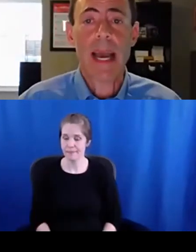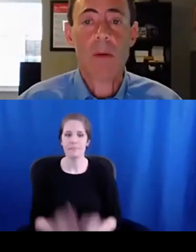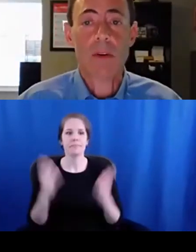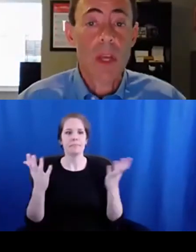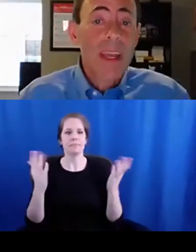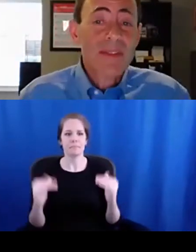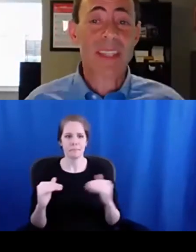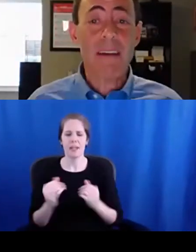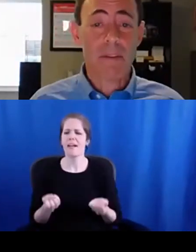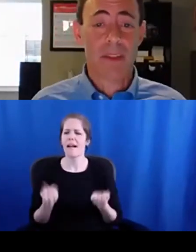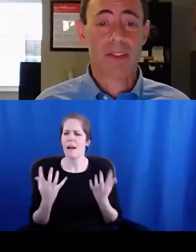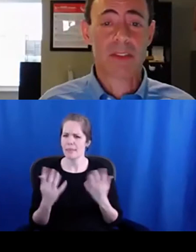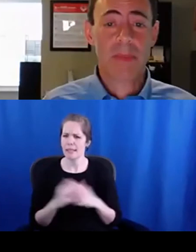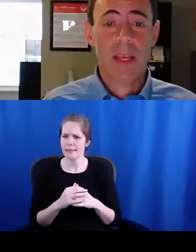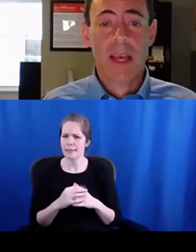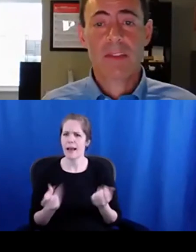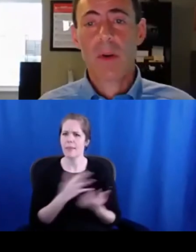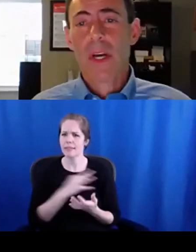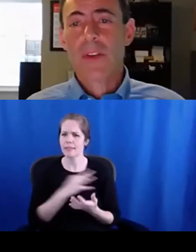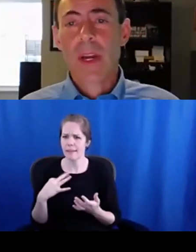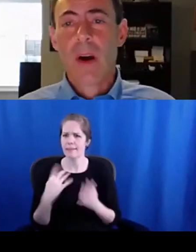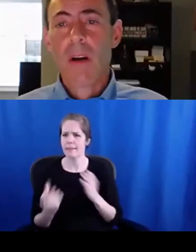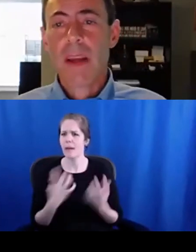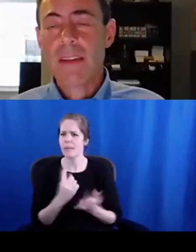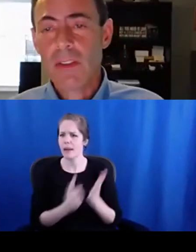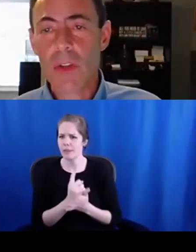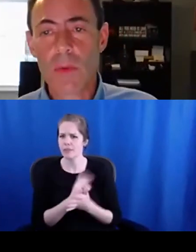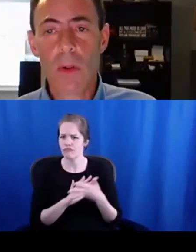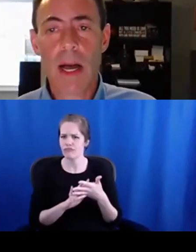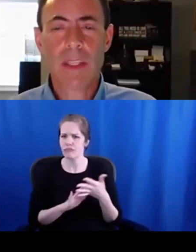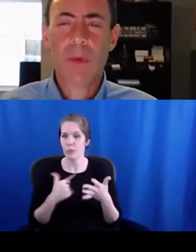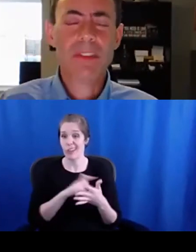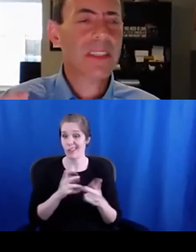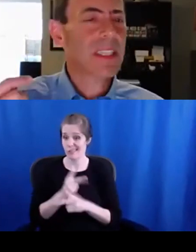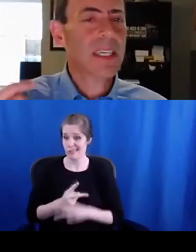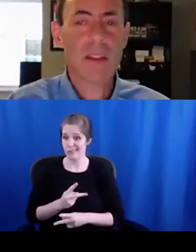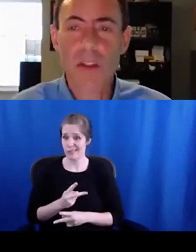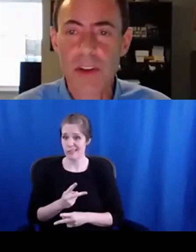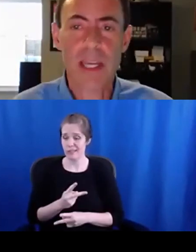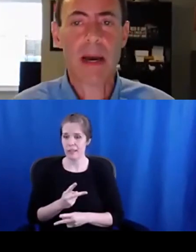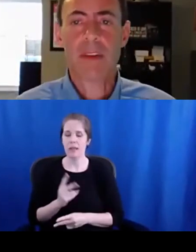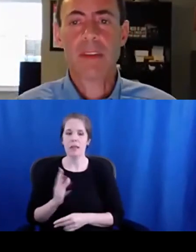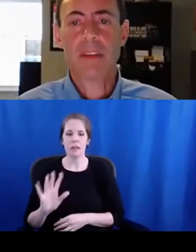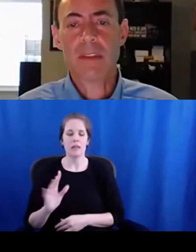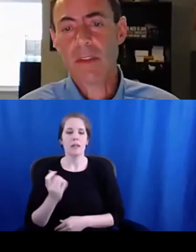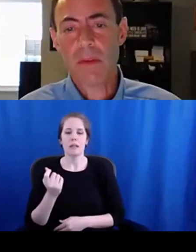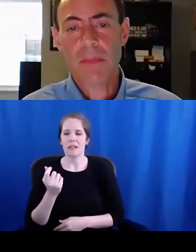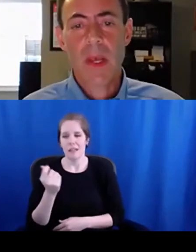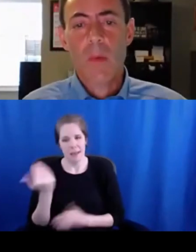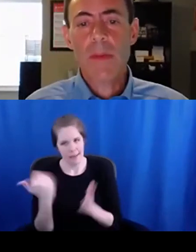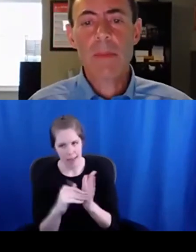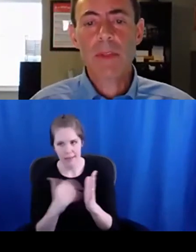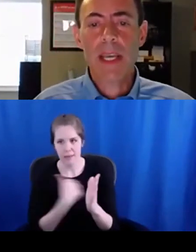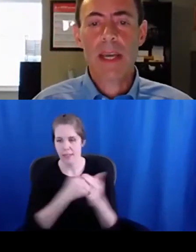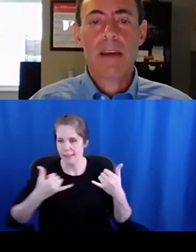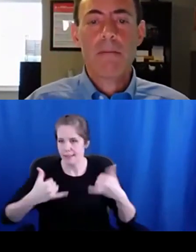many hours? We have to staff for this. And so during our initial rollouts, and we're still learning about this, this is new, we've